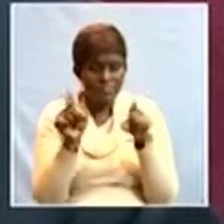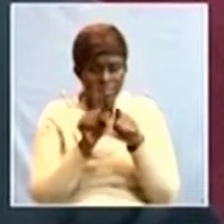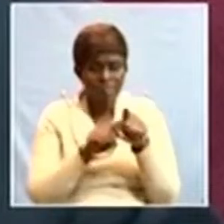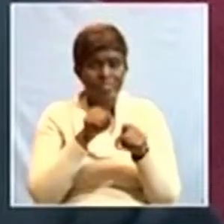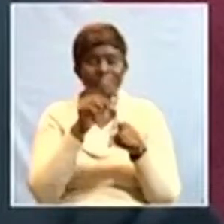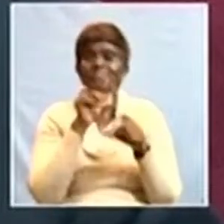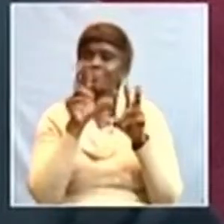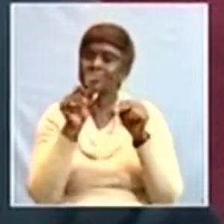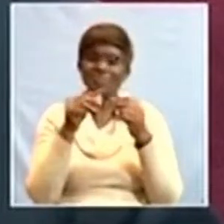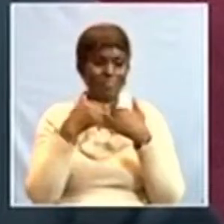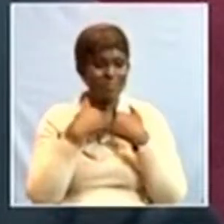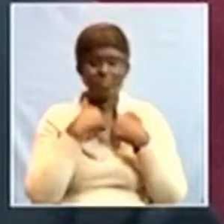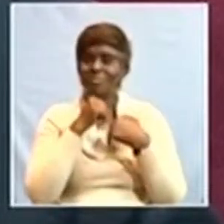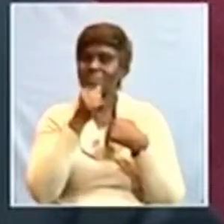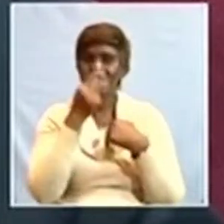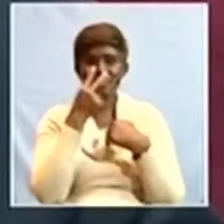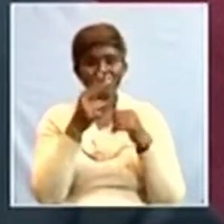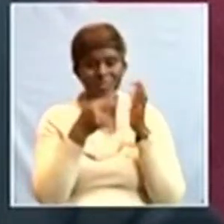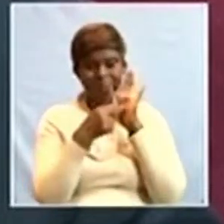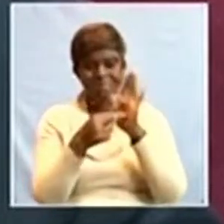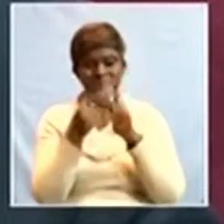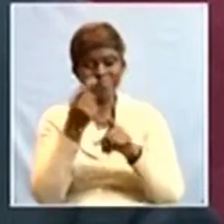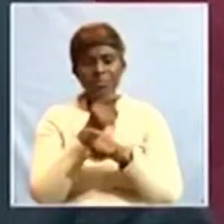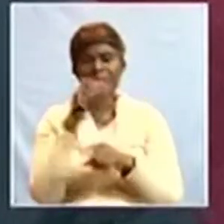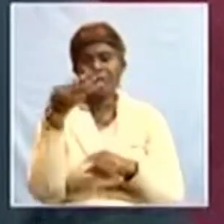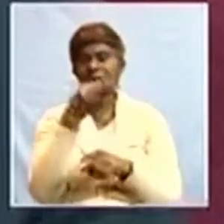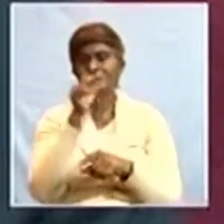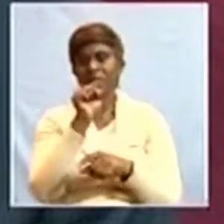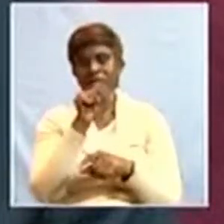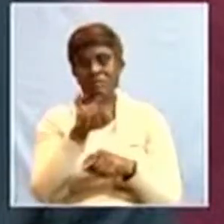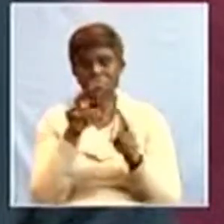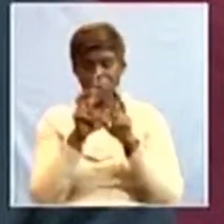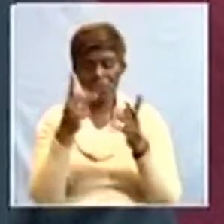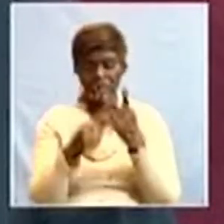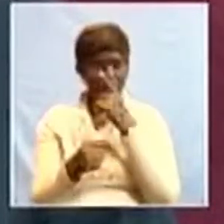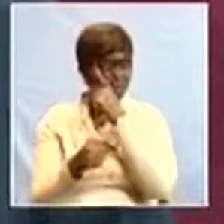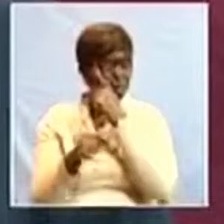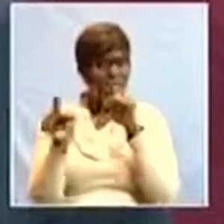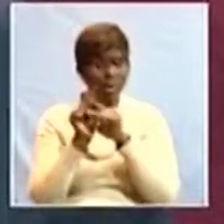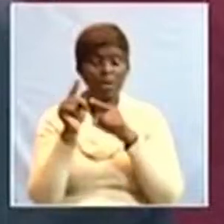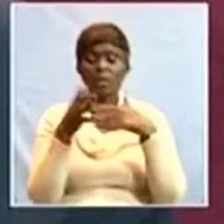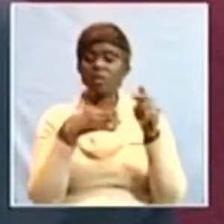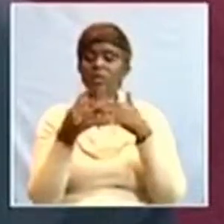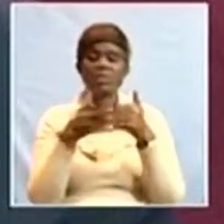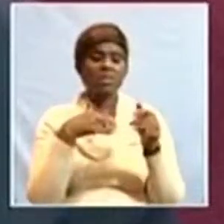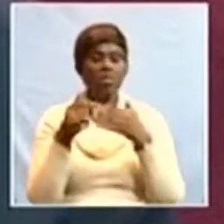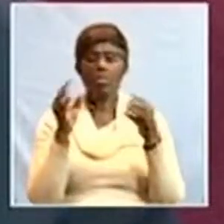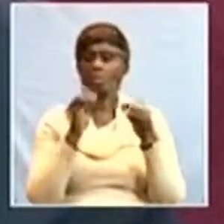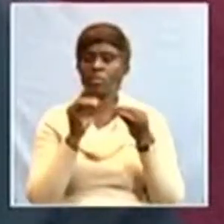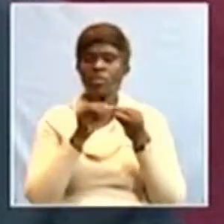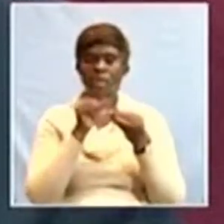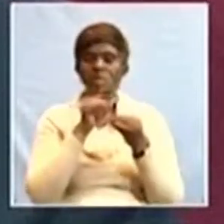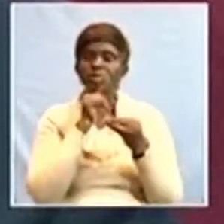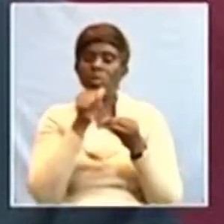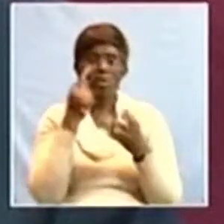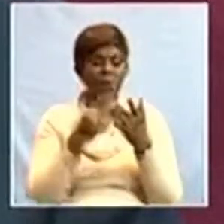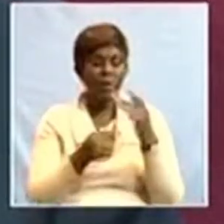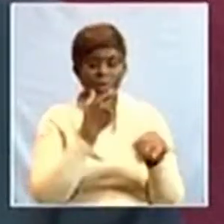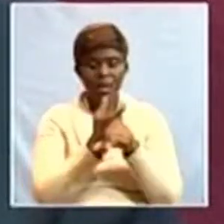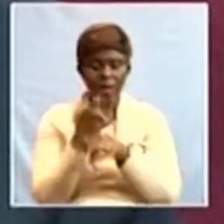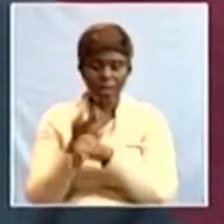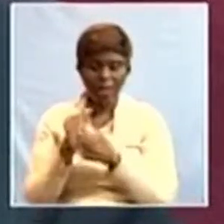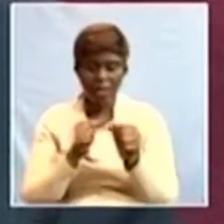not redeemed. He has also not redeemed from FSP. So basically, it's as simple as that. It's not a complicated